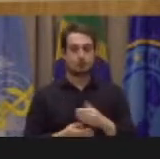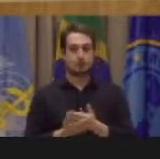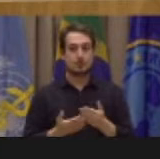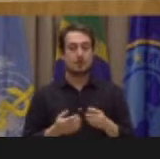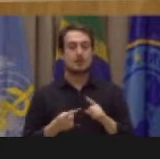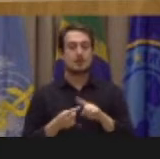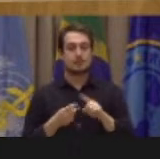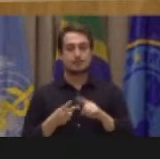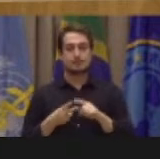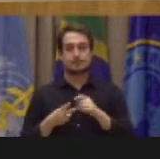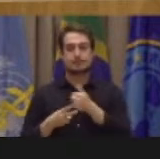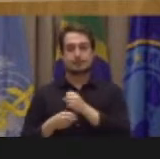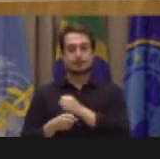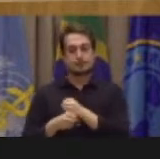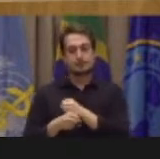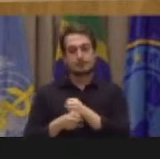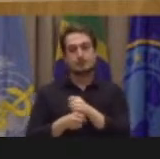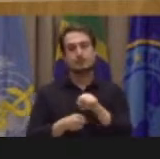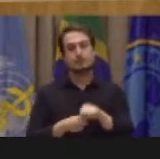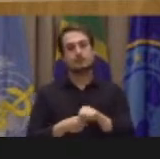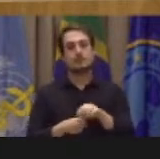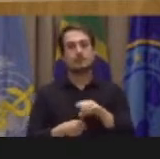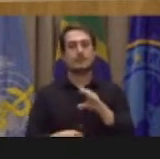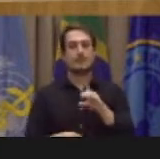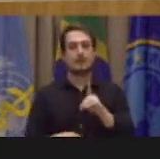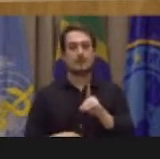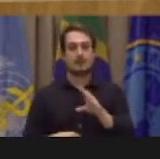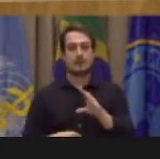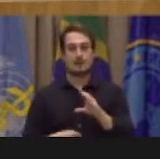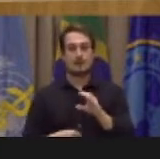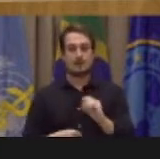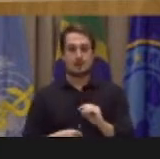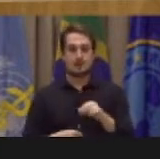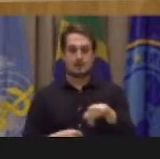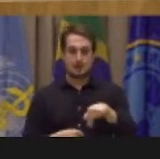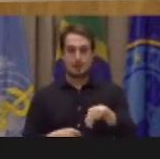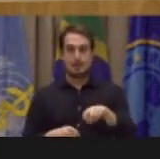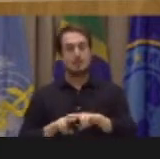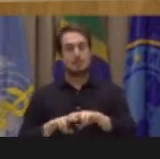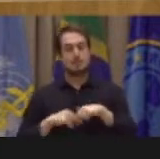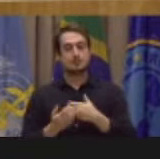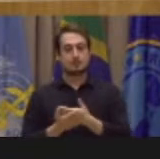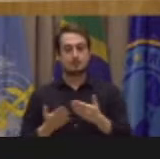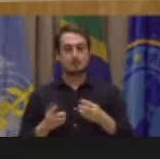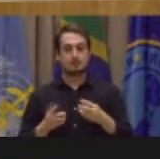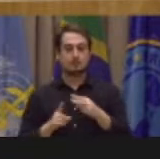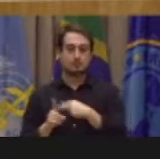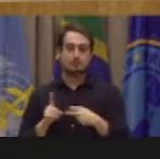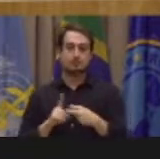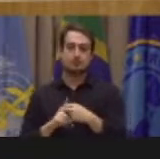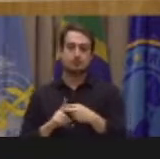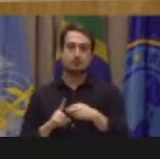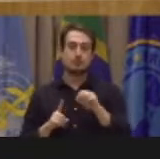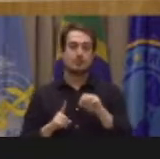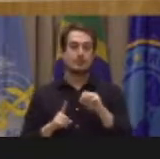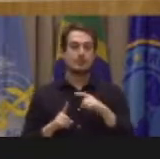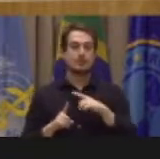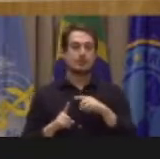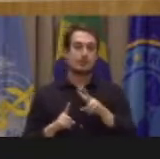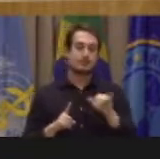have to think about the 2 decades of guidelines that we have in the courses, and we have to take a look at